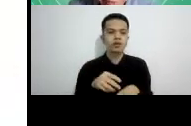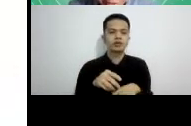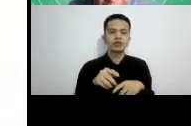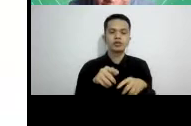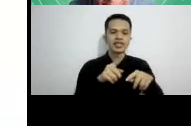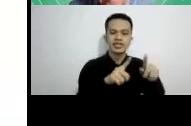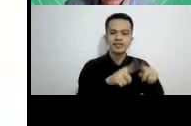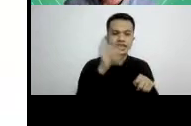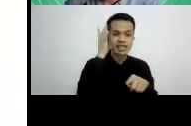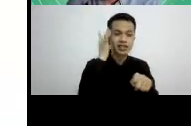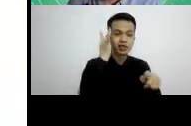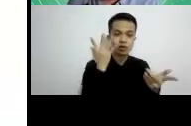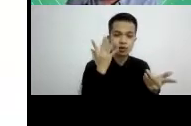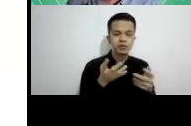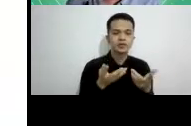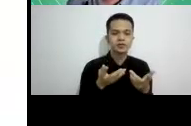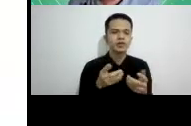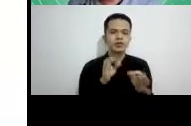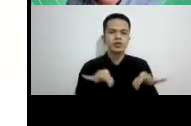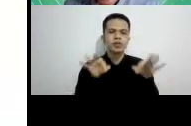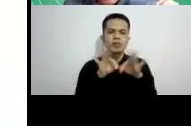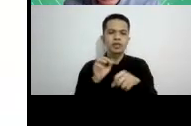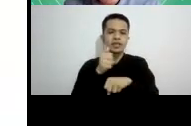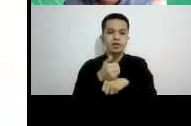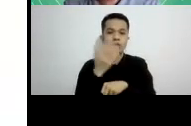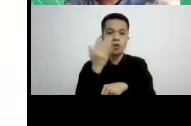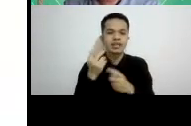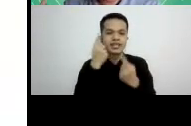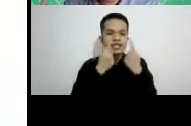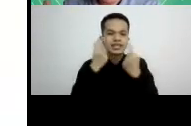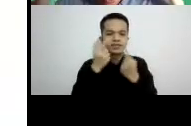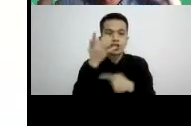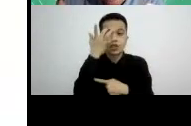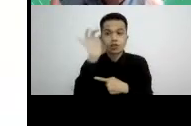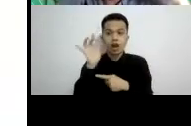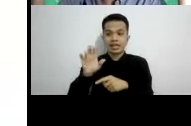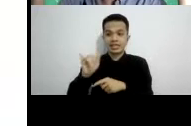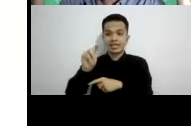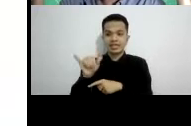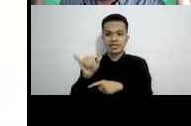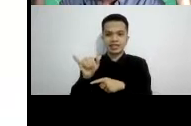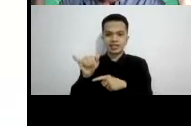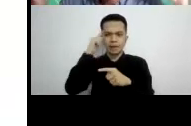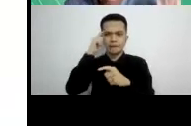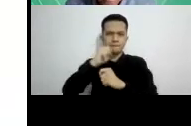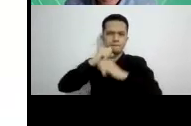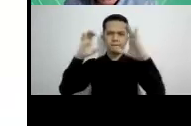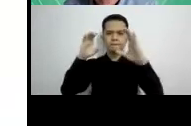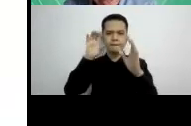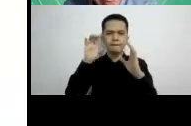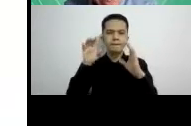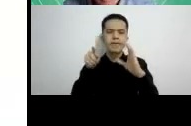those sensors, it's important for us to establish those because when we think of a smart city, which is looking at the big picture, we know